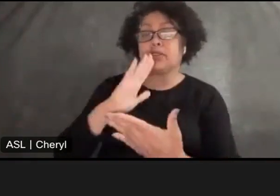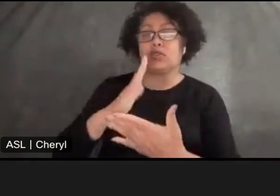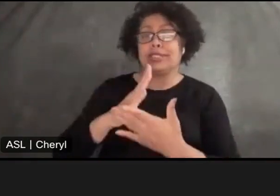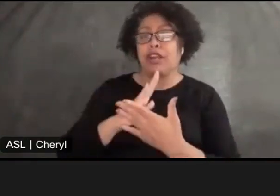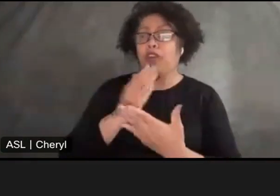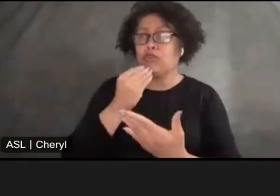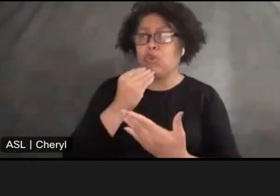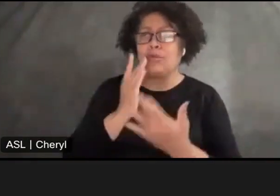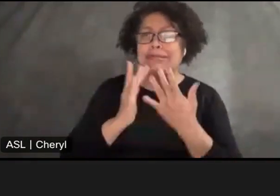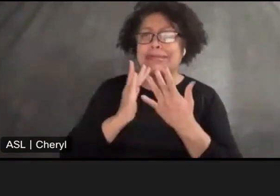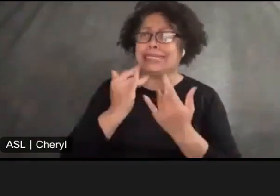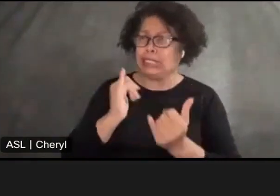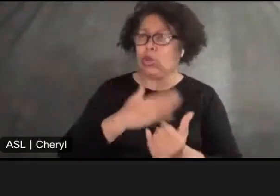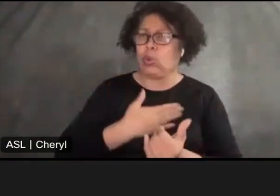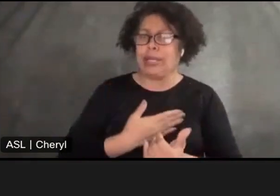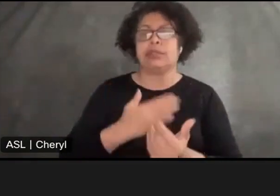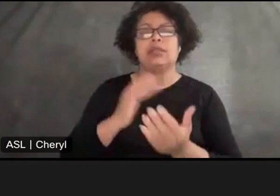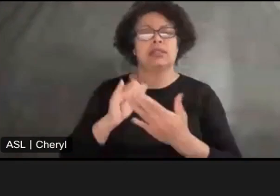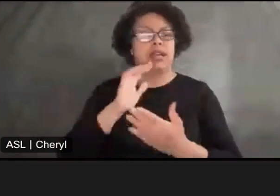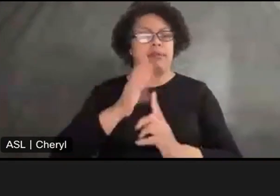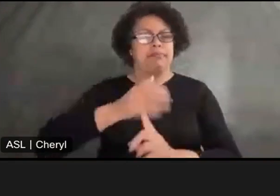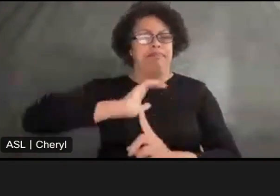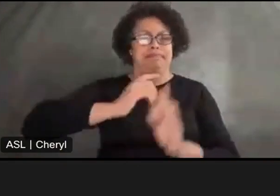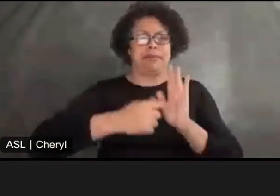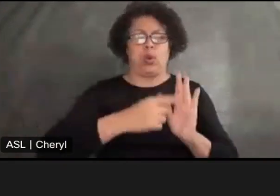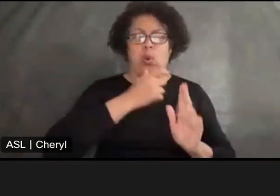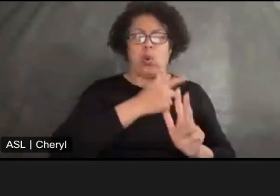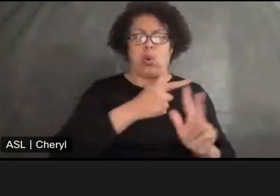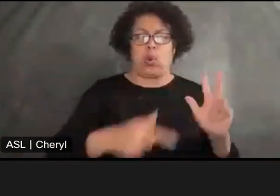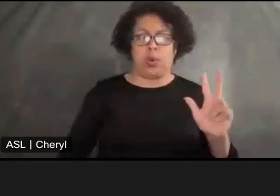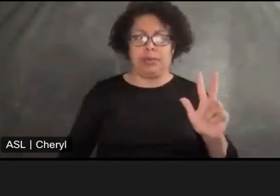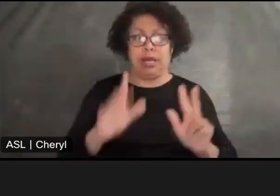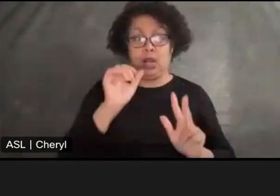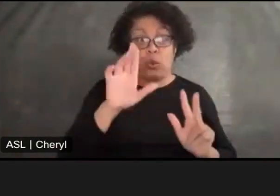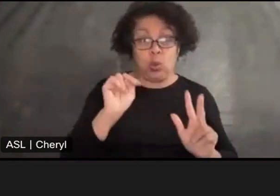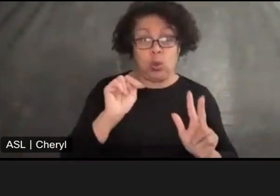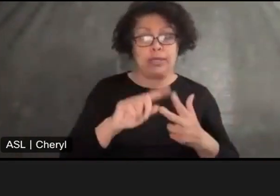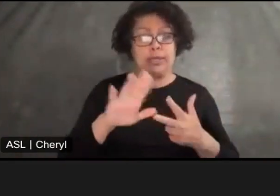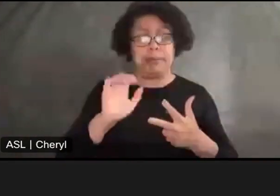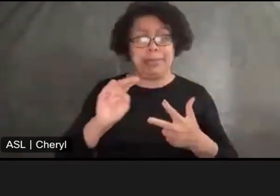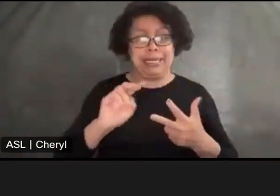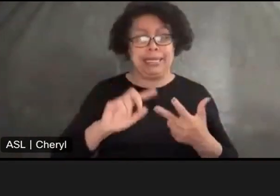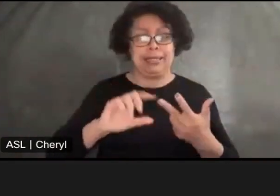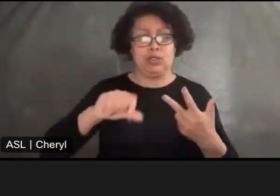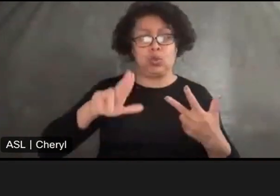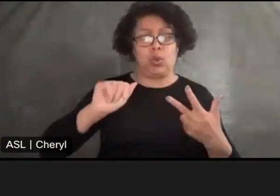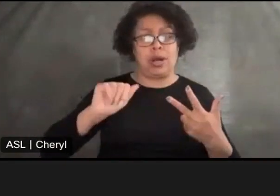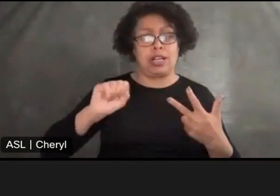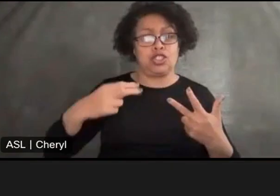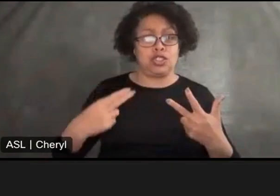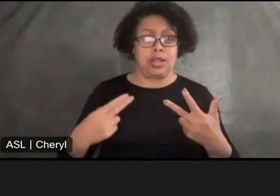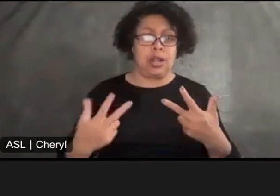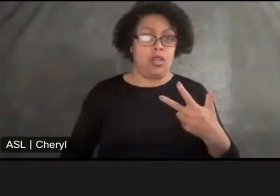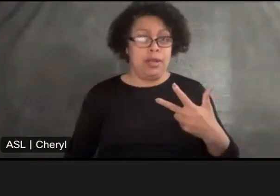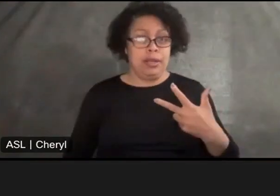sisters revealed their true identities: corn, beans, and squash, and gave themselves to the people